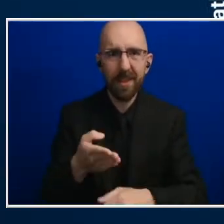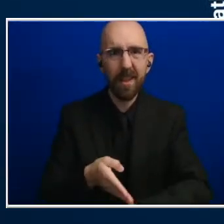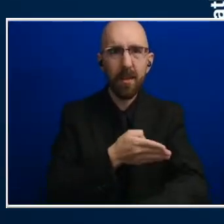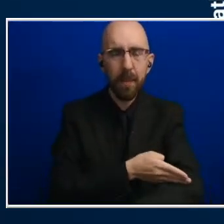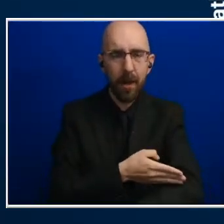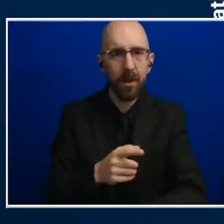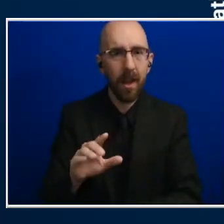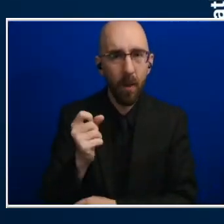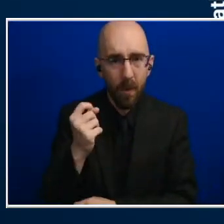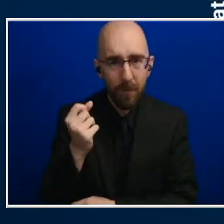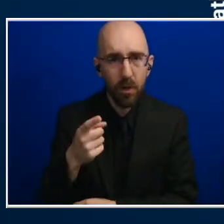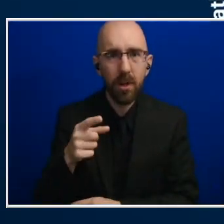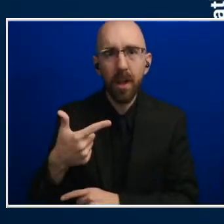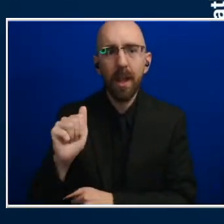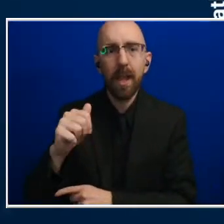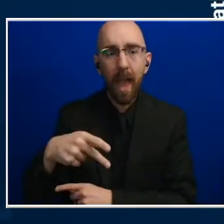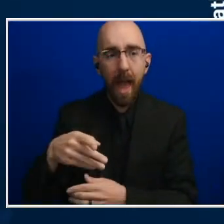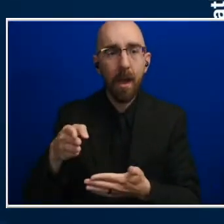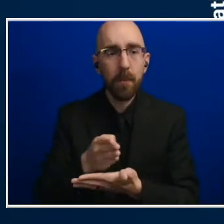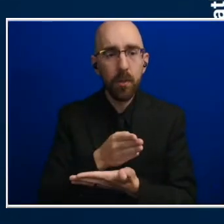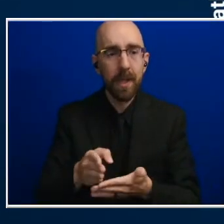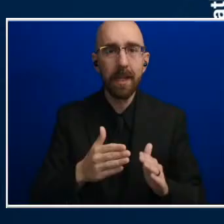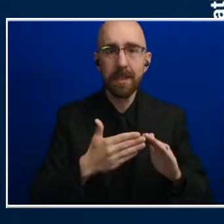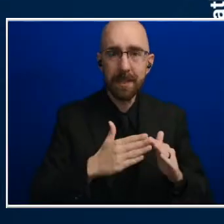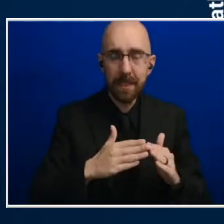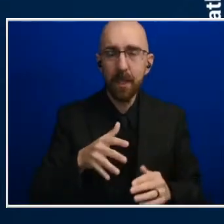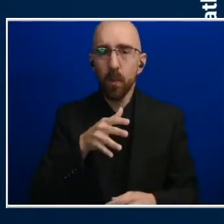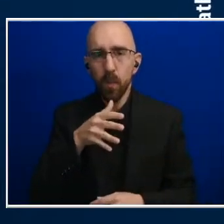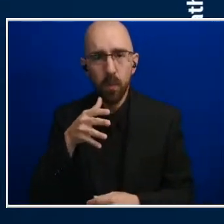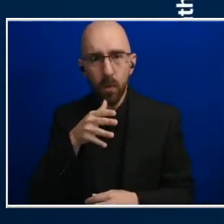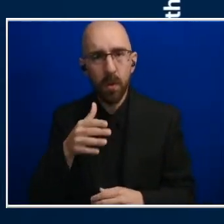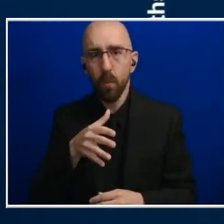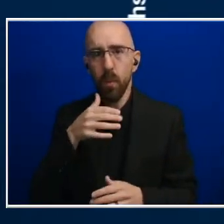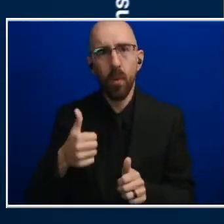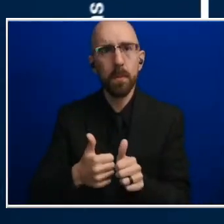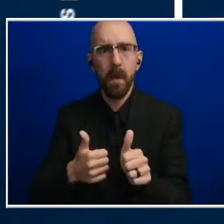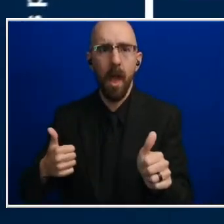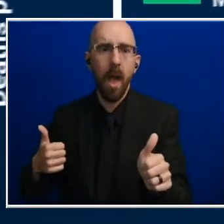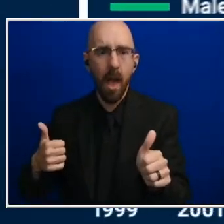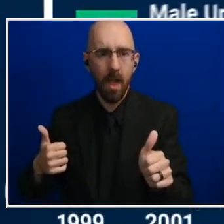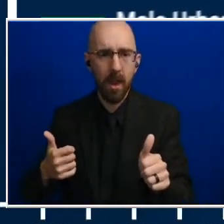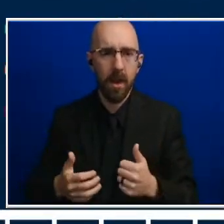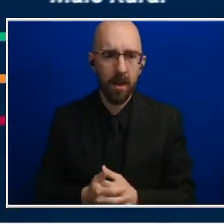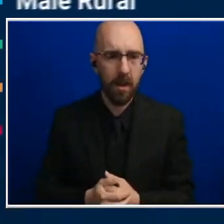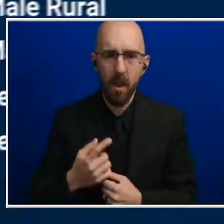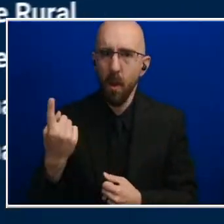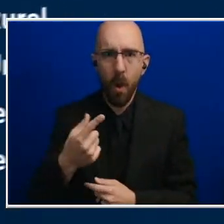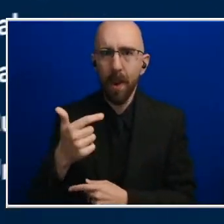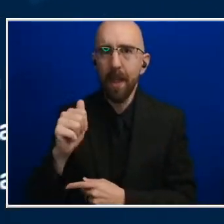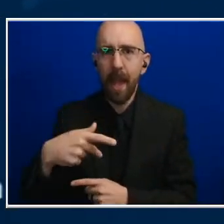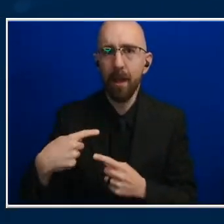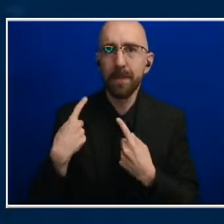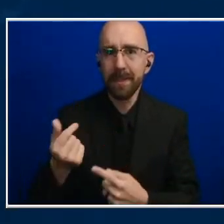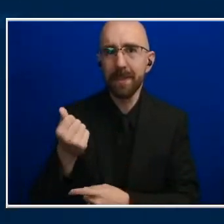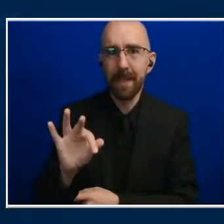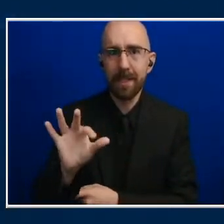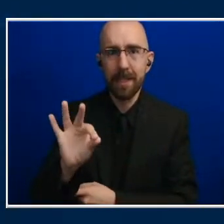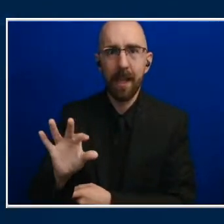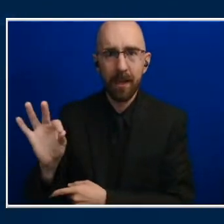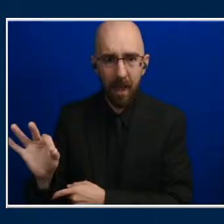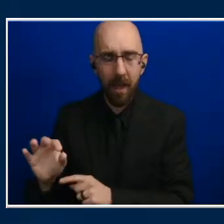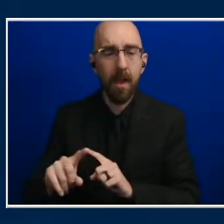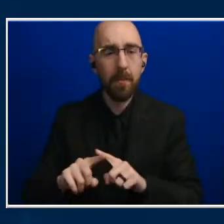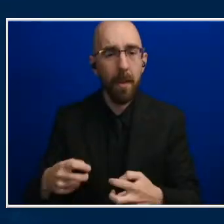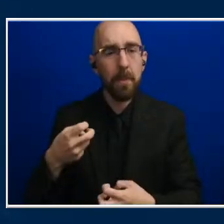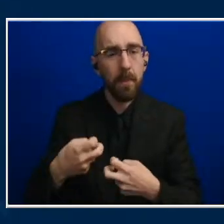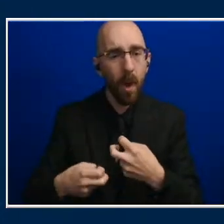there's a gap between urban and rural falls behind. And there's always been a gap since 1999. But the problem is the gap